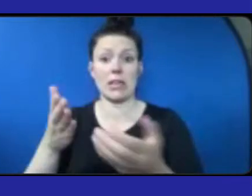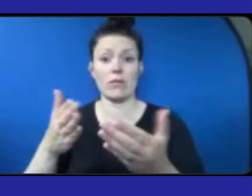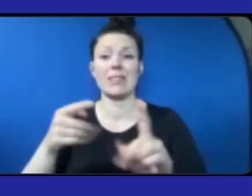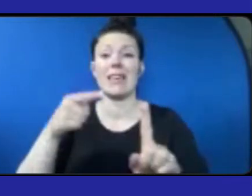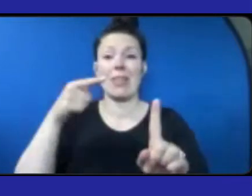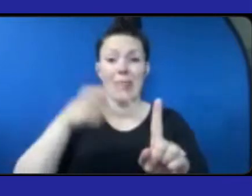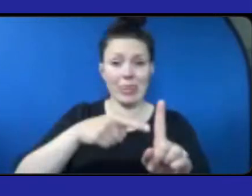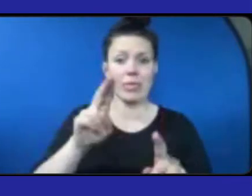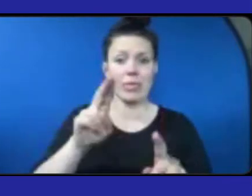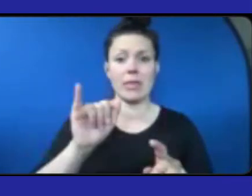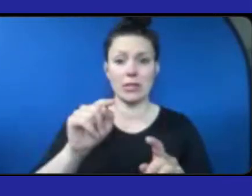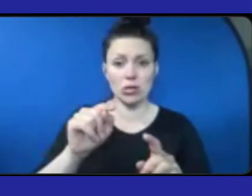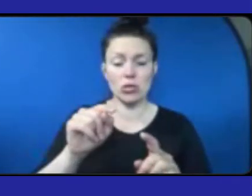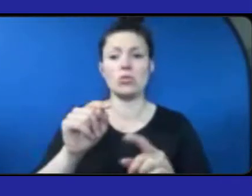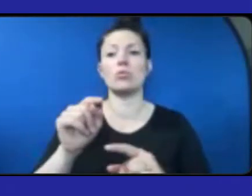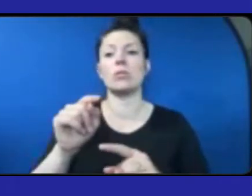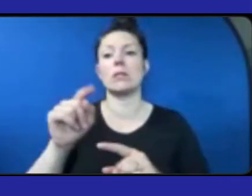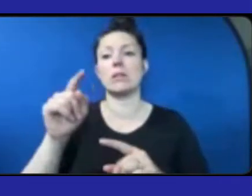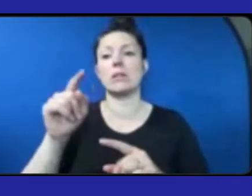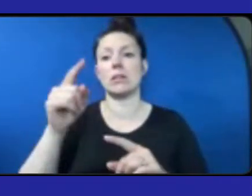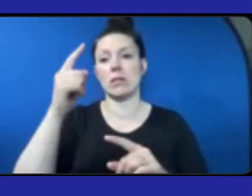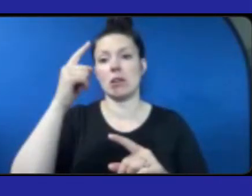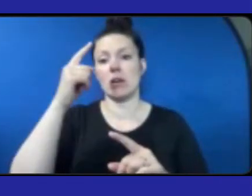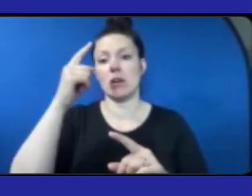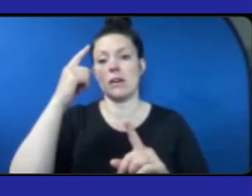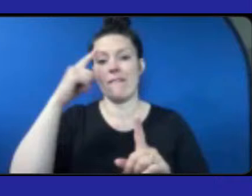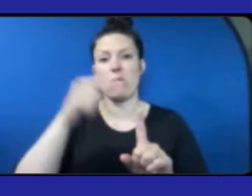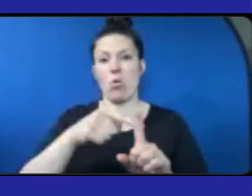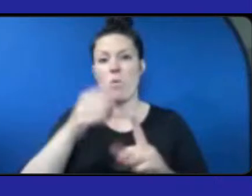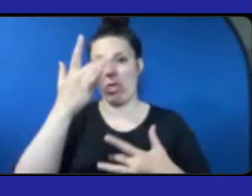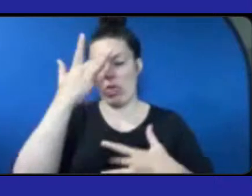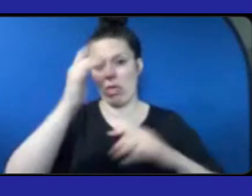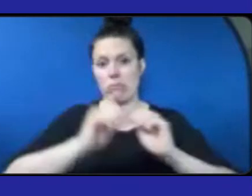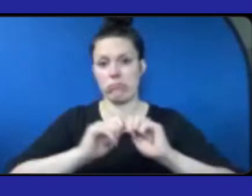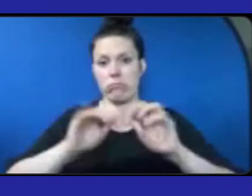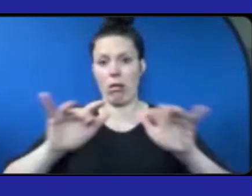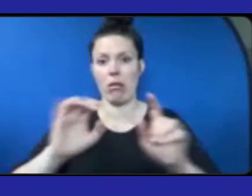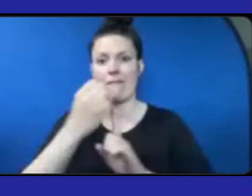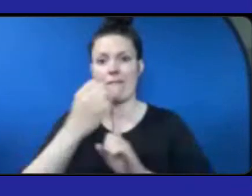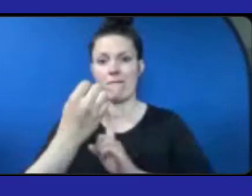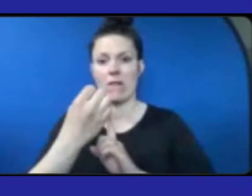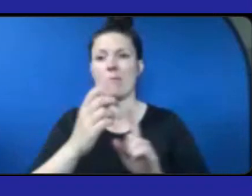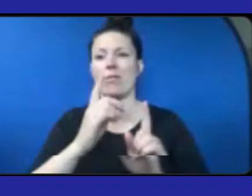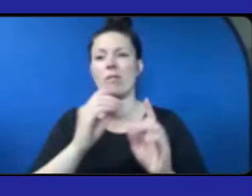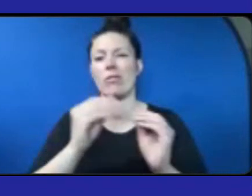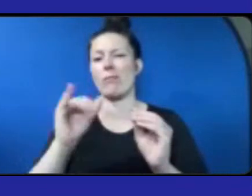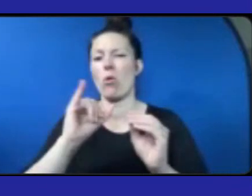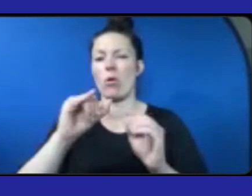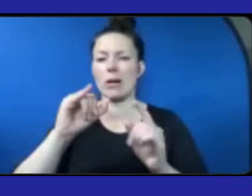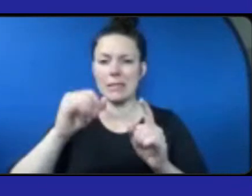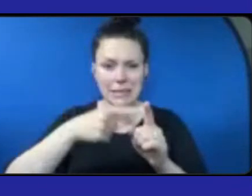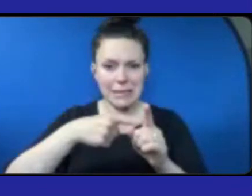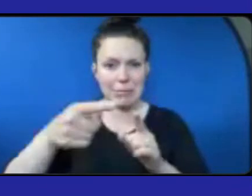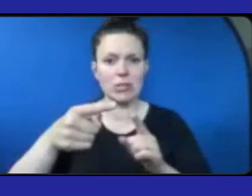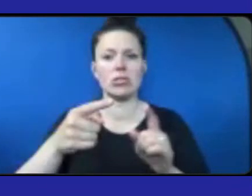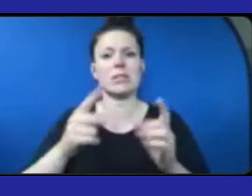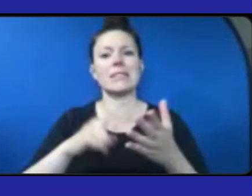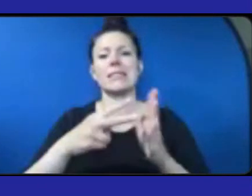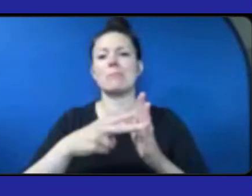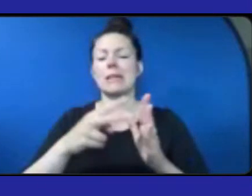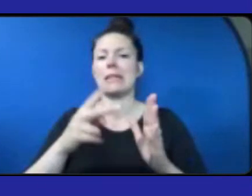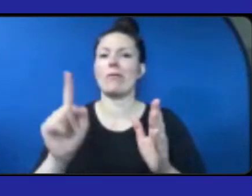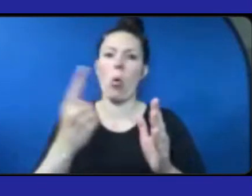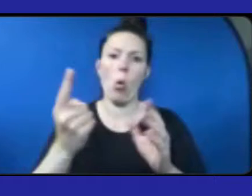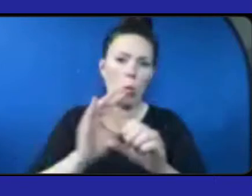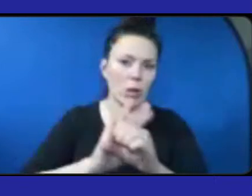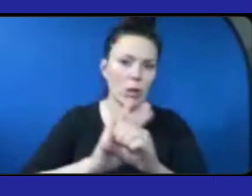in the surge environment, are intended to be sort of specialist, just doing COVID testing, trying to move through